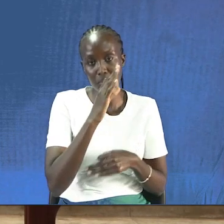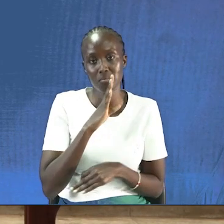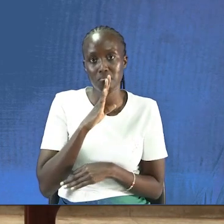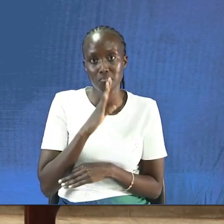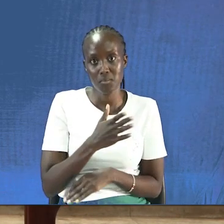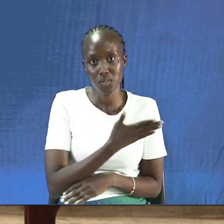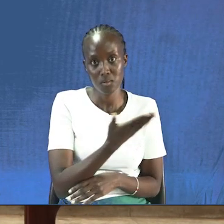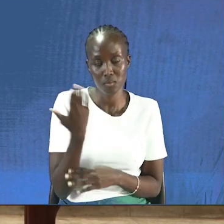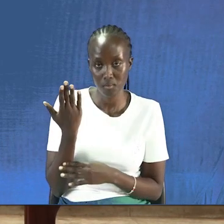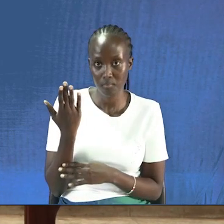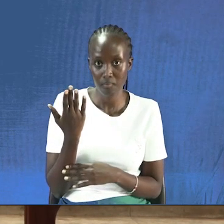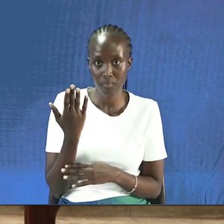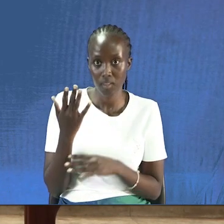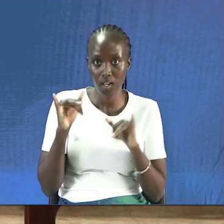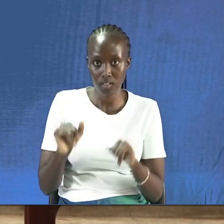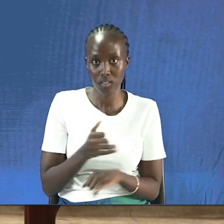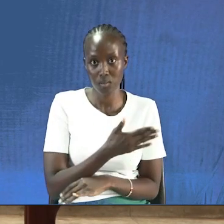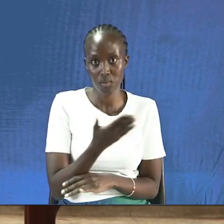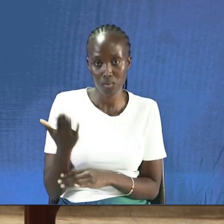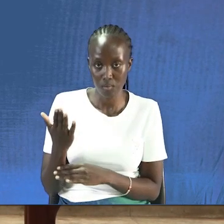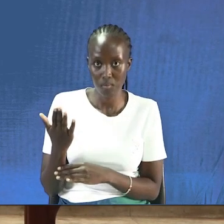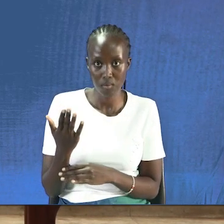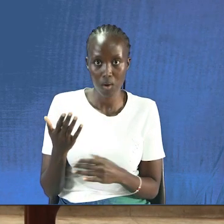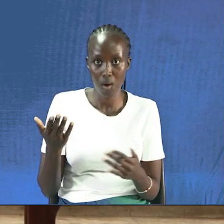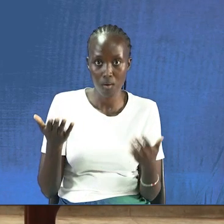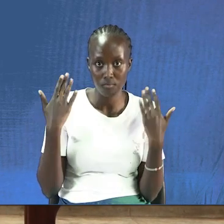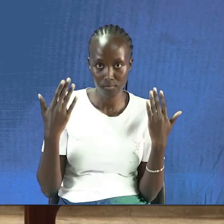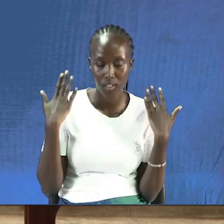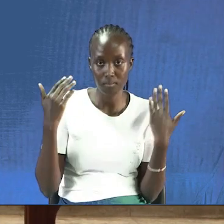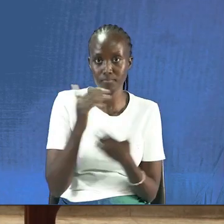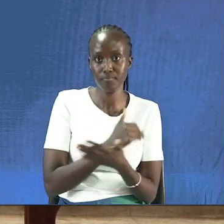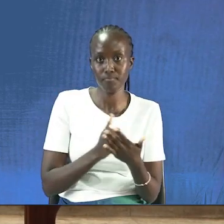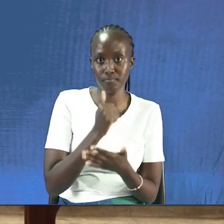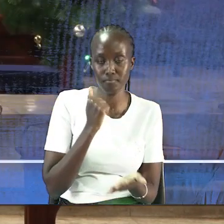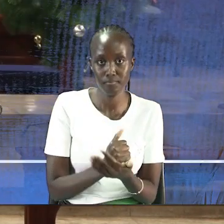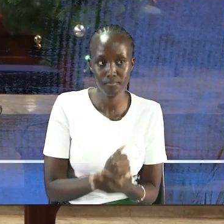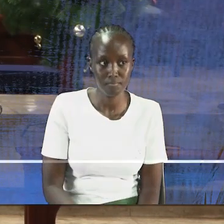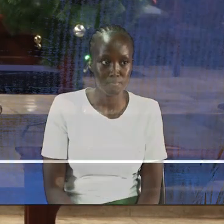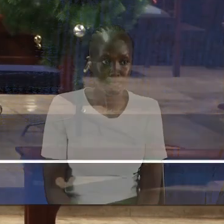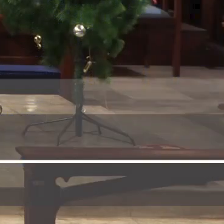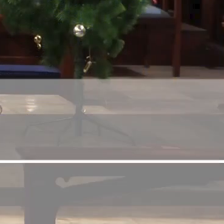Holy Spirit be with you and remain with you always. Amen.